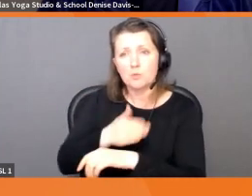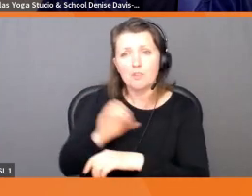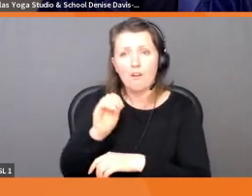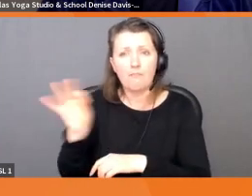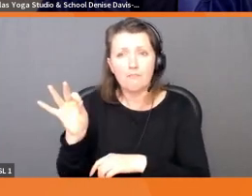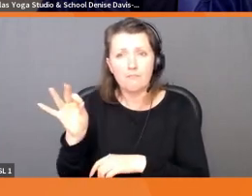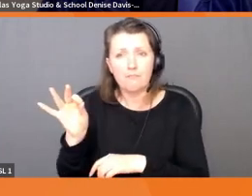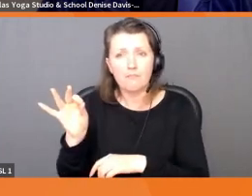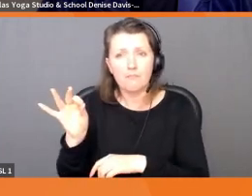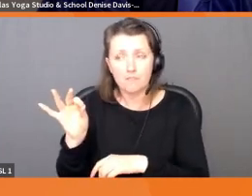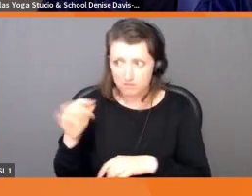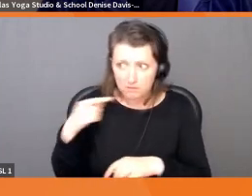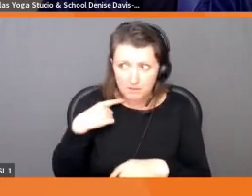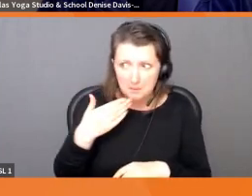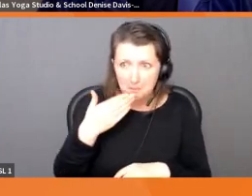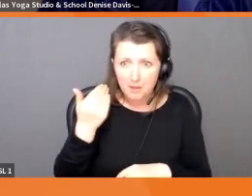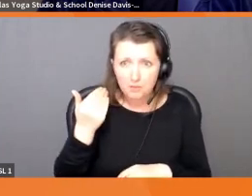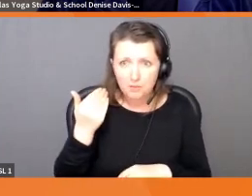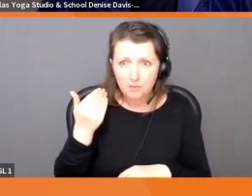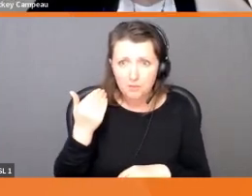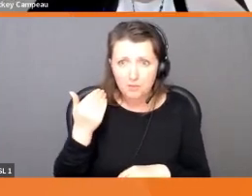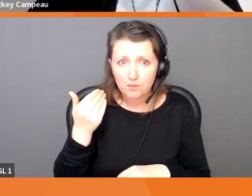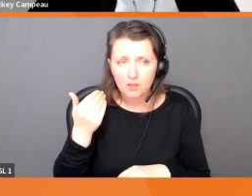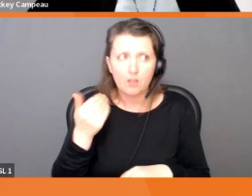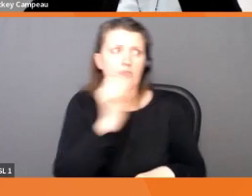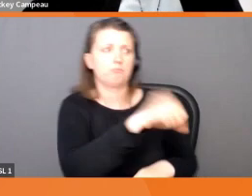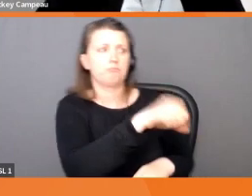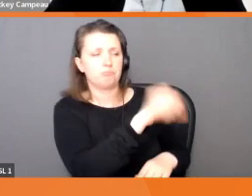that better? The music? Yep, that music gone. Yes,